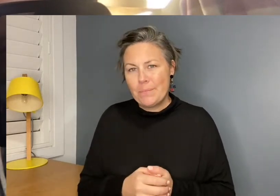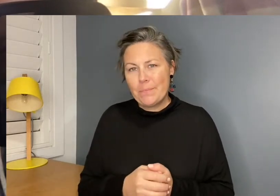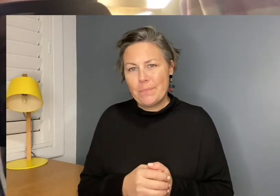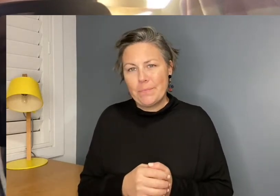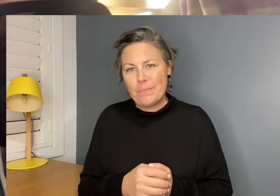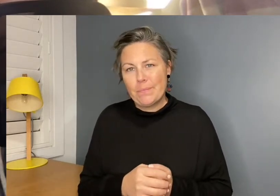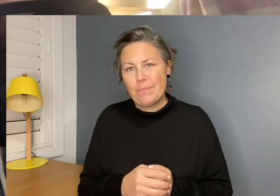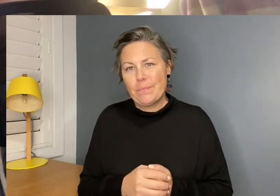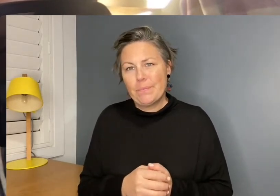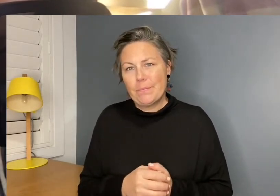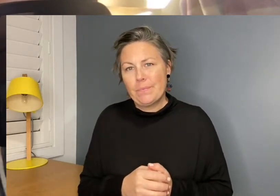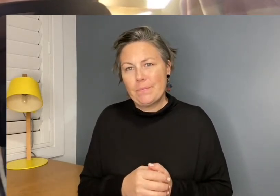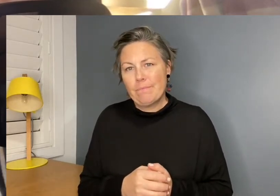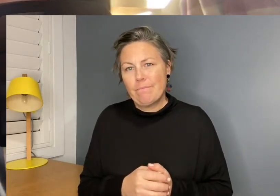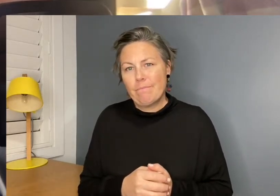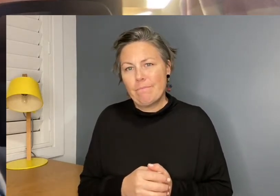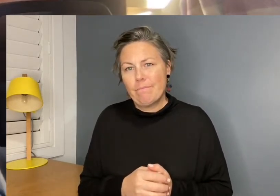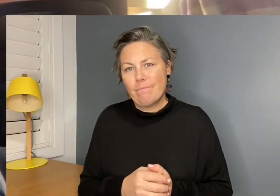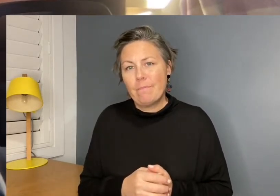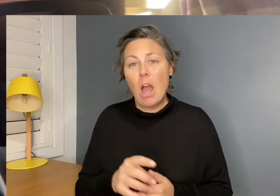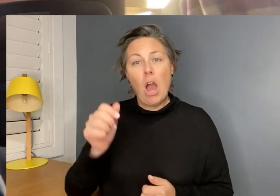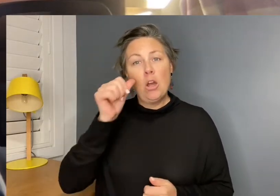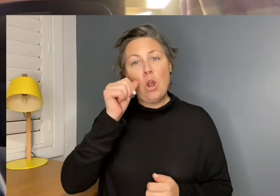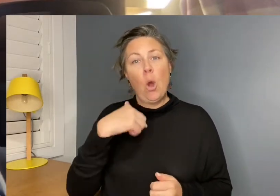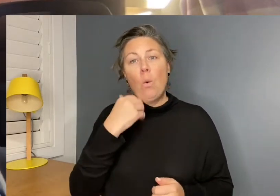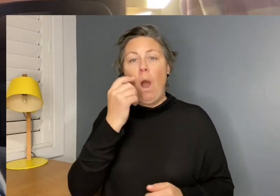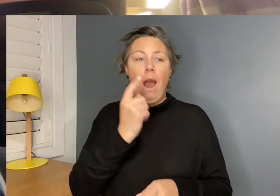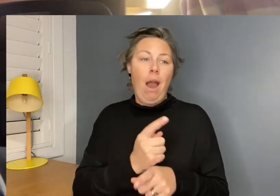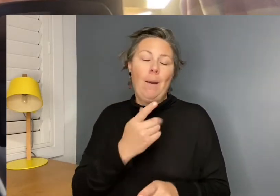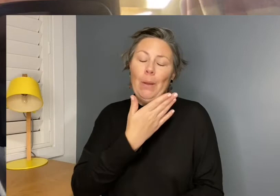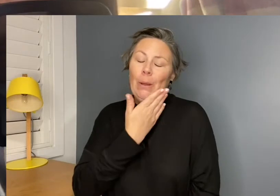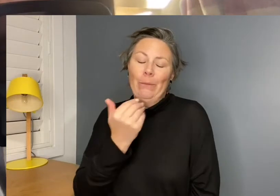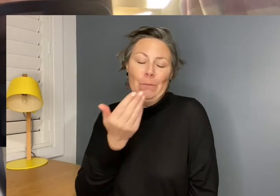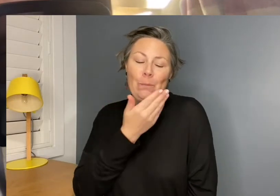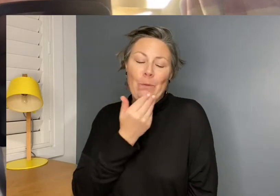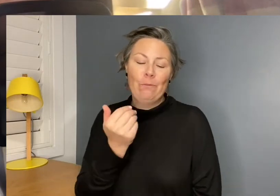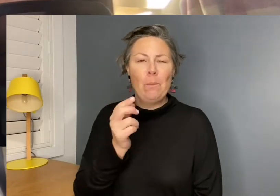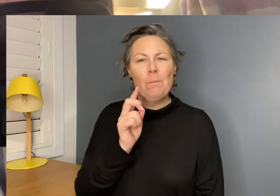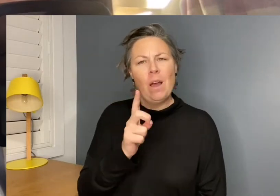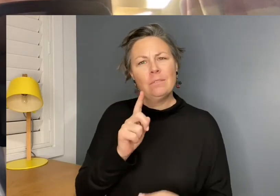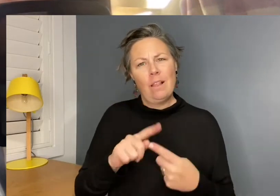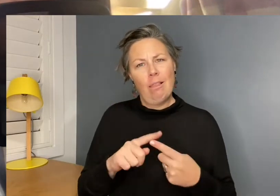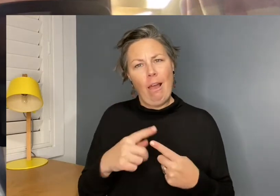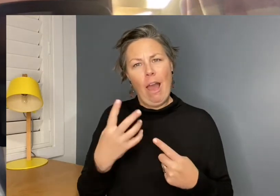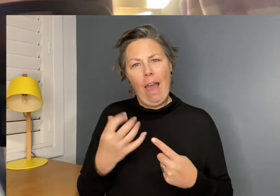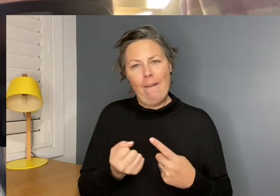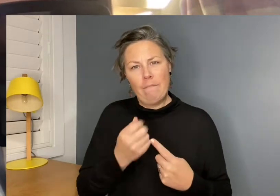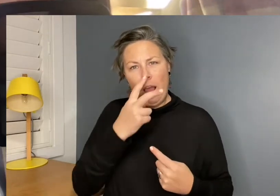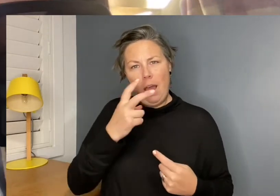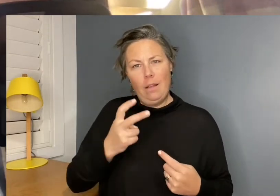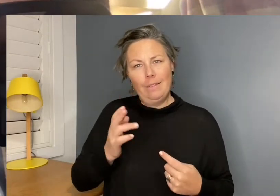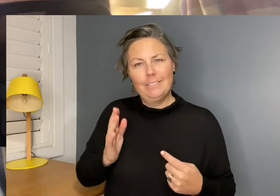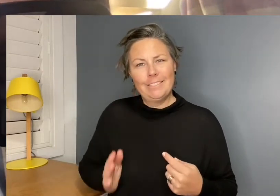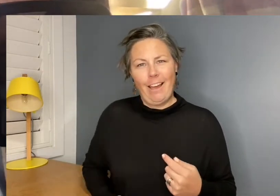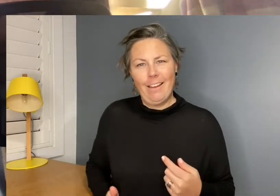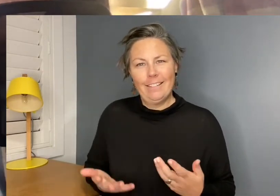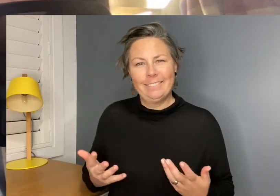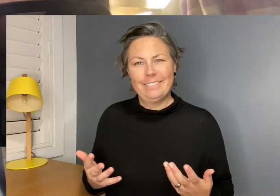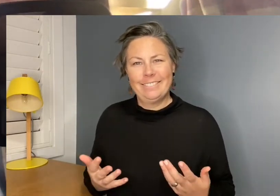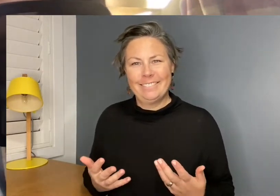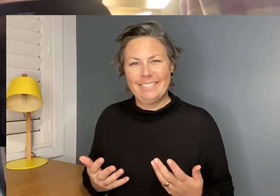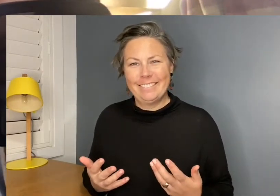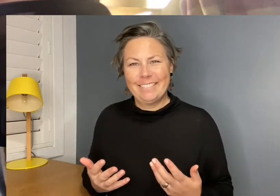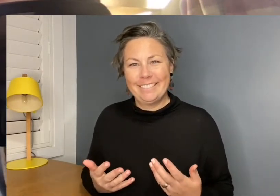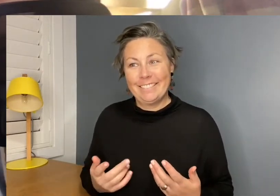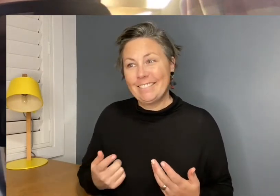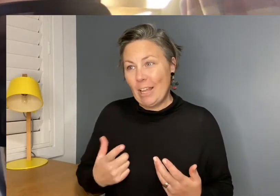being beautiful a lot, but not the truths. So, I'm very happy to talk about what